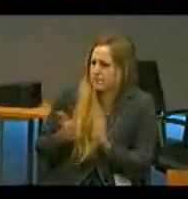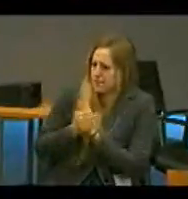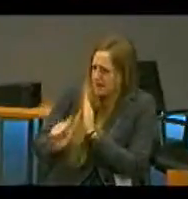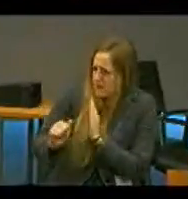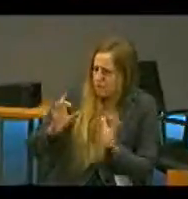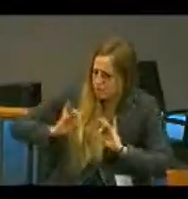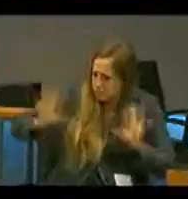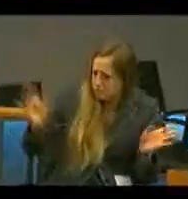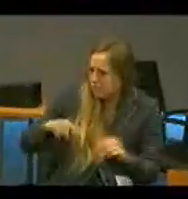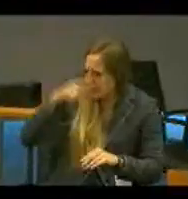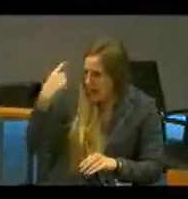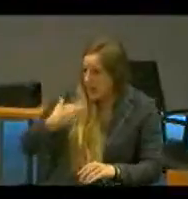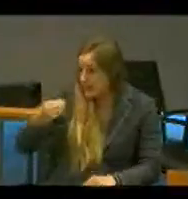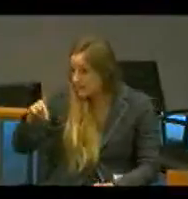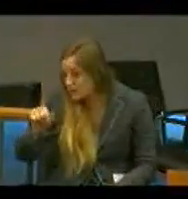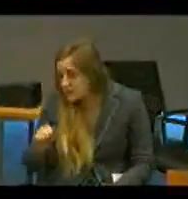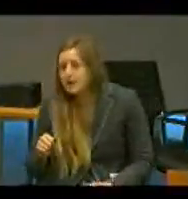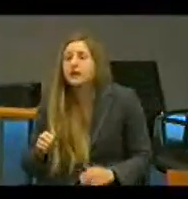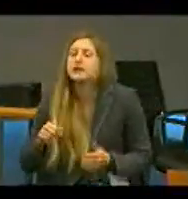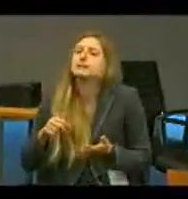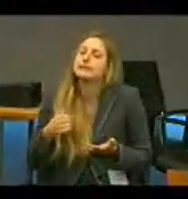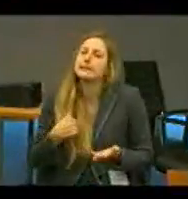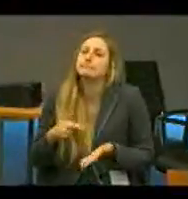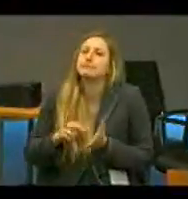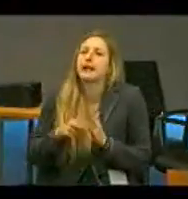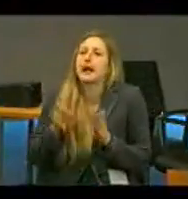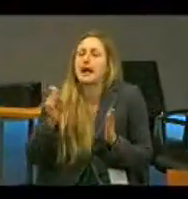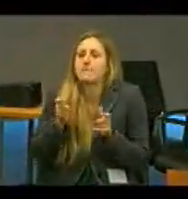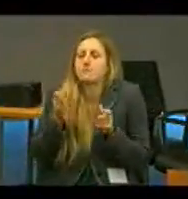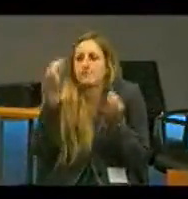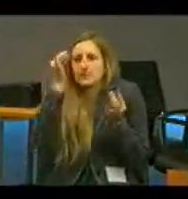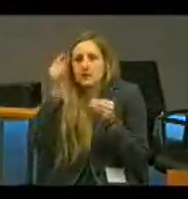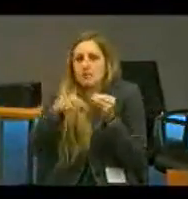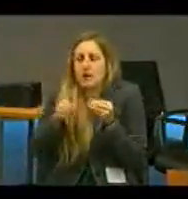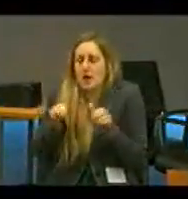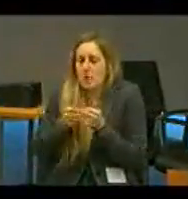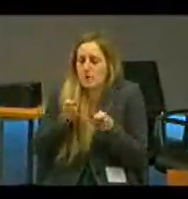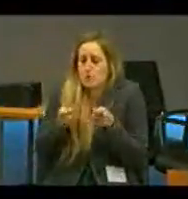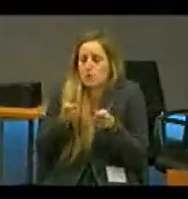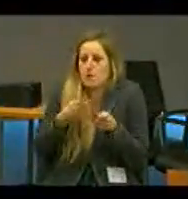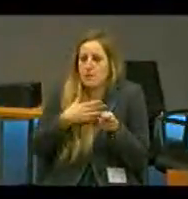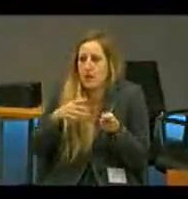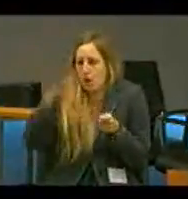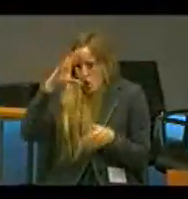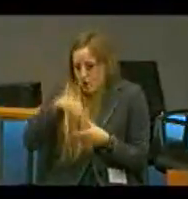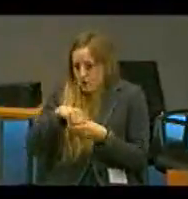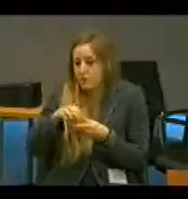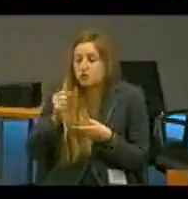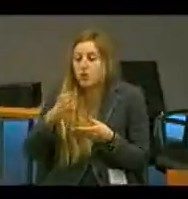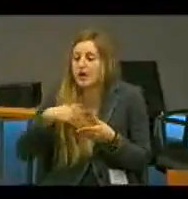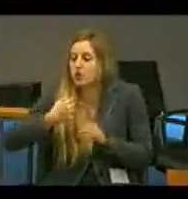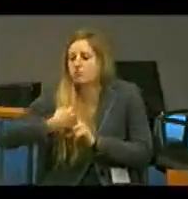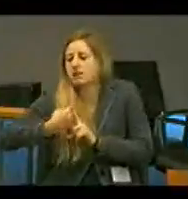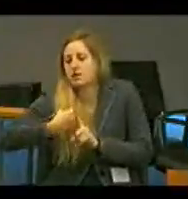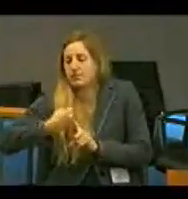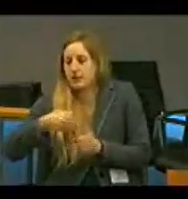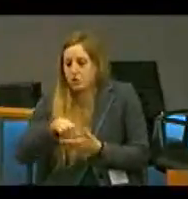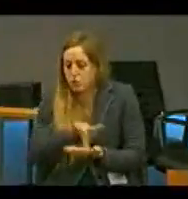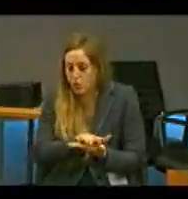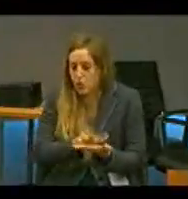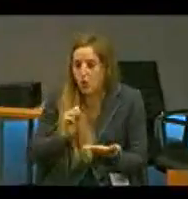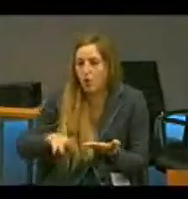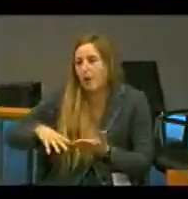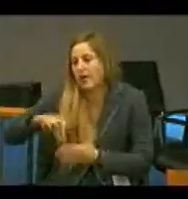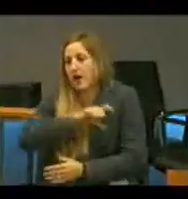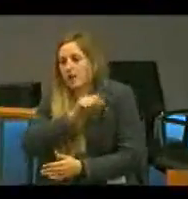it means that I have to think about how I control my autism every time I leave the house so that I'm not beaten up at school or the cops don't shoot